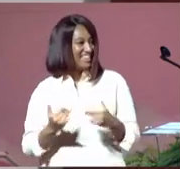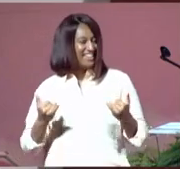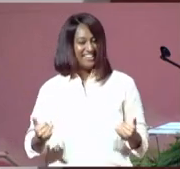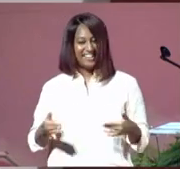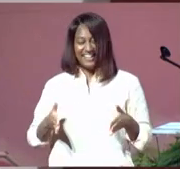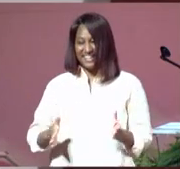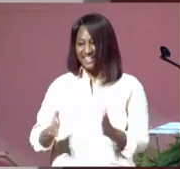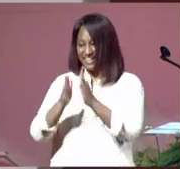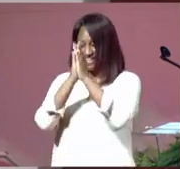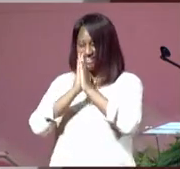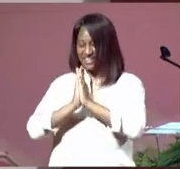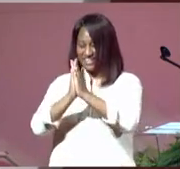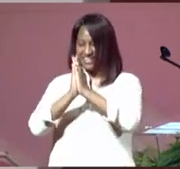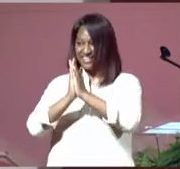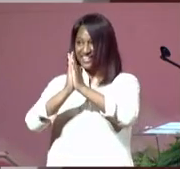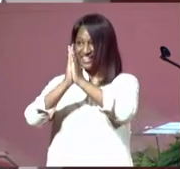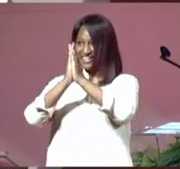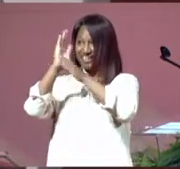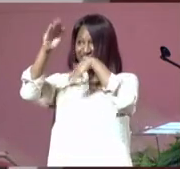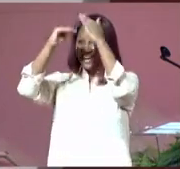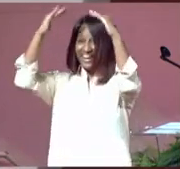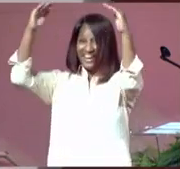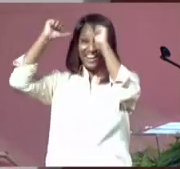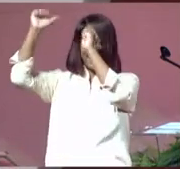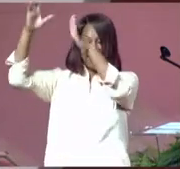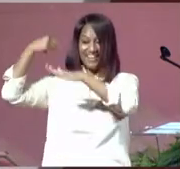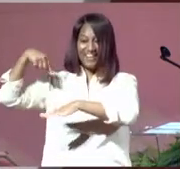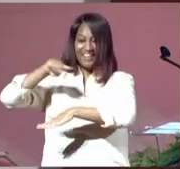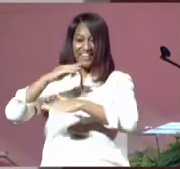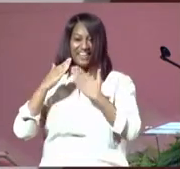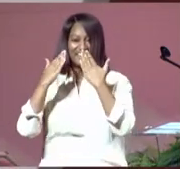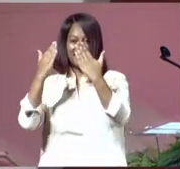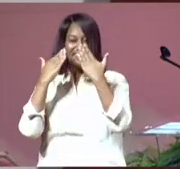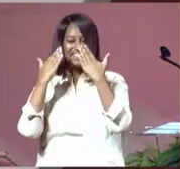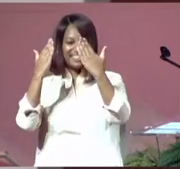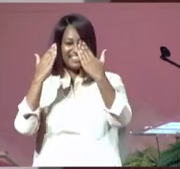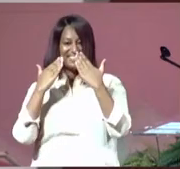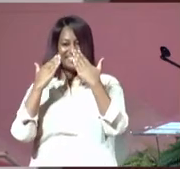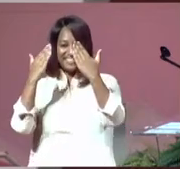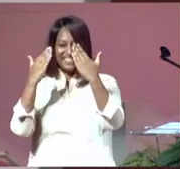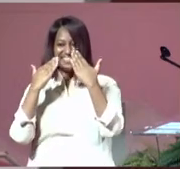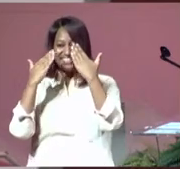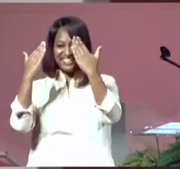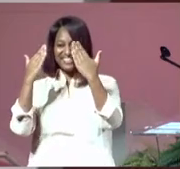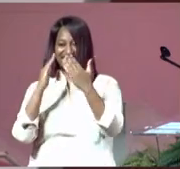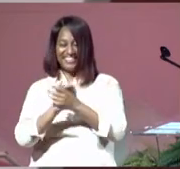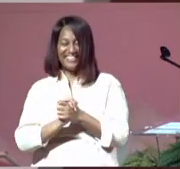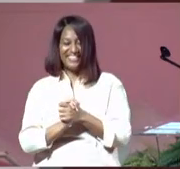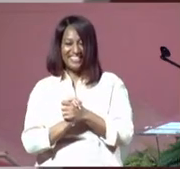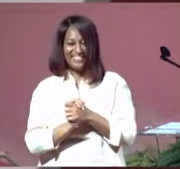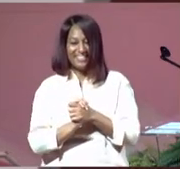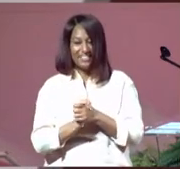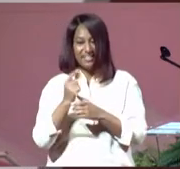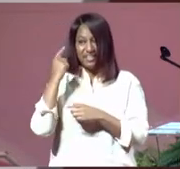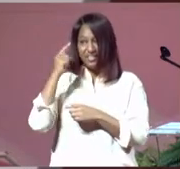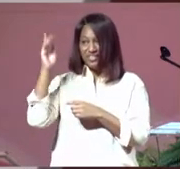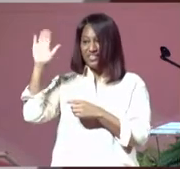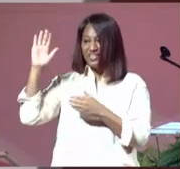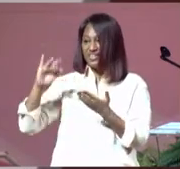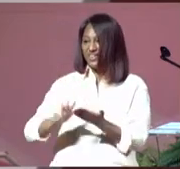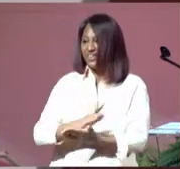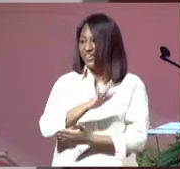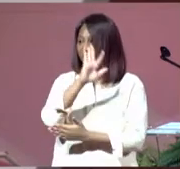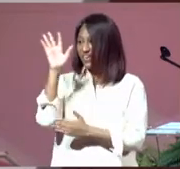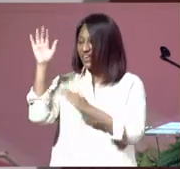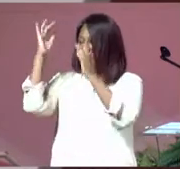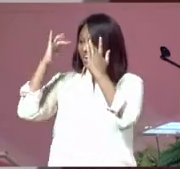in prayer. Dear Heavenly Father, how we thank you. Thank you, thank you, thank you, thank you for your glory, for